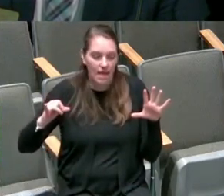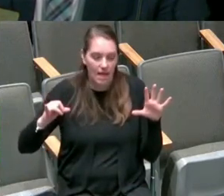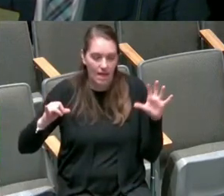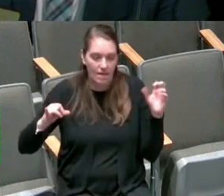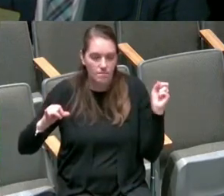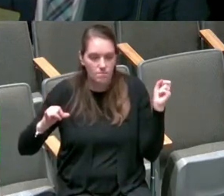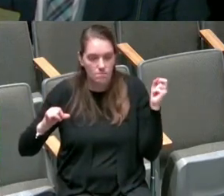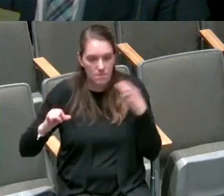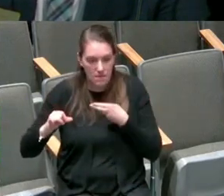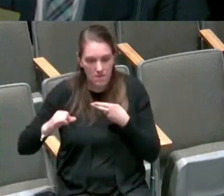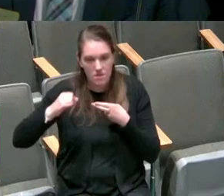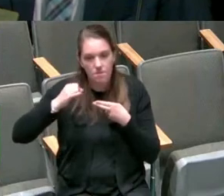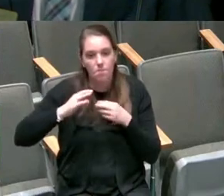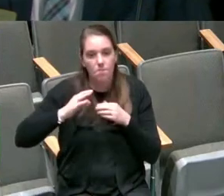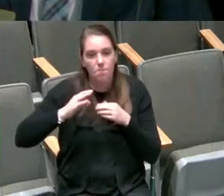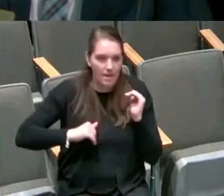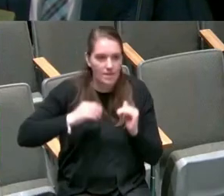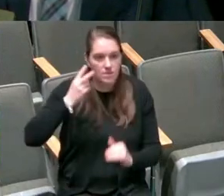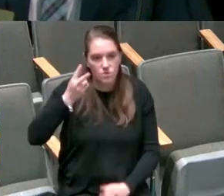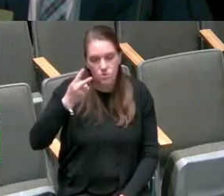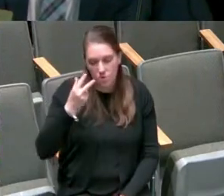a two-thirds majority